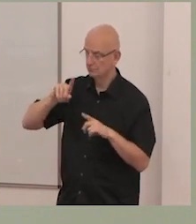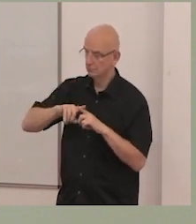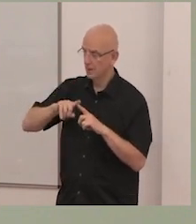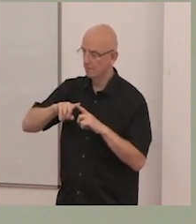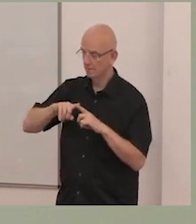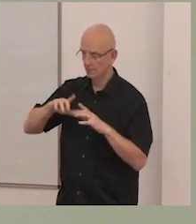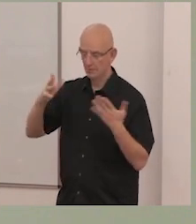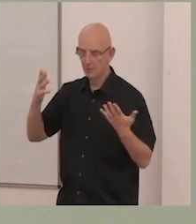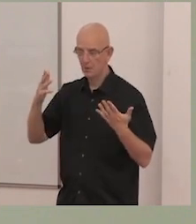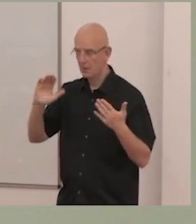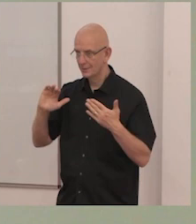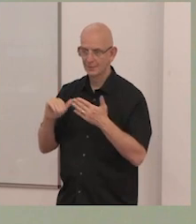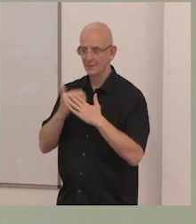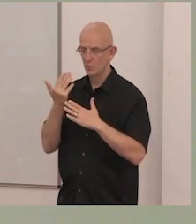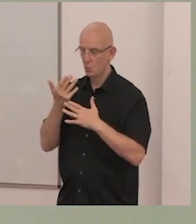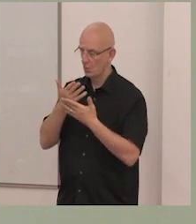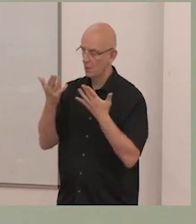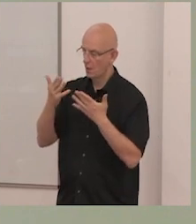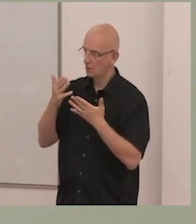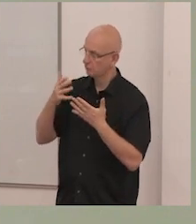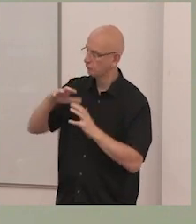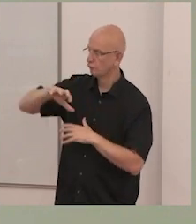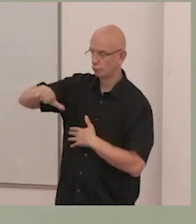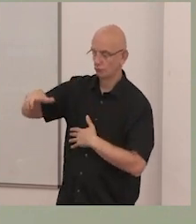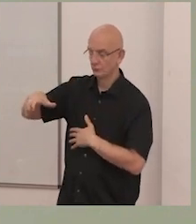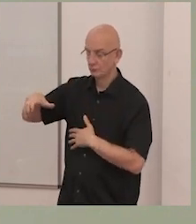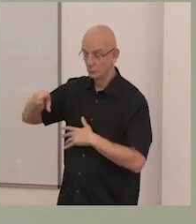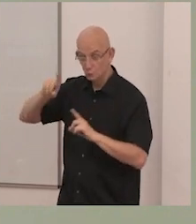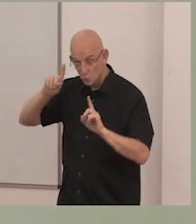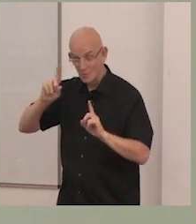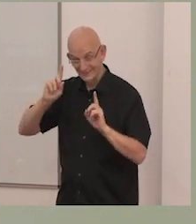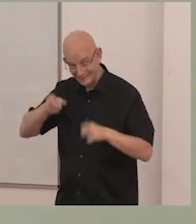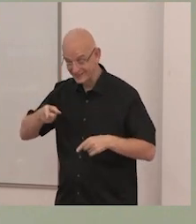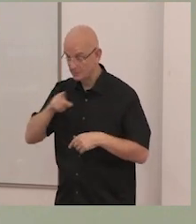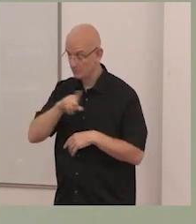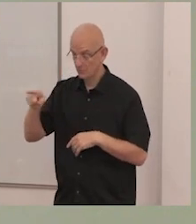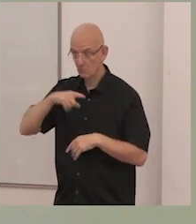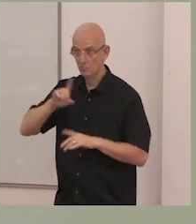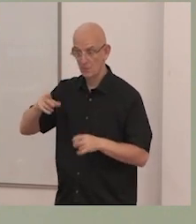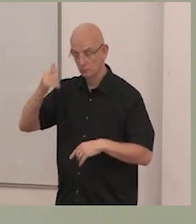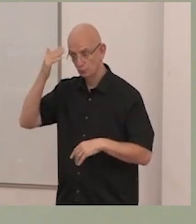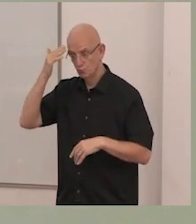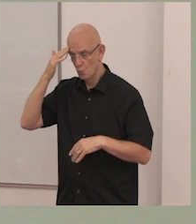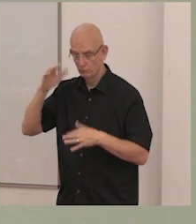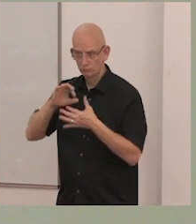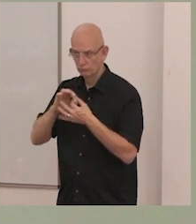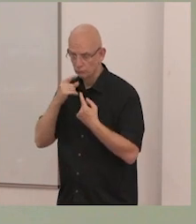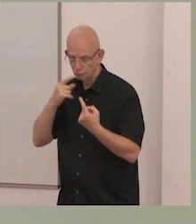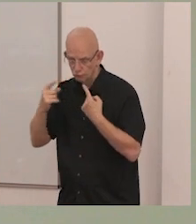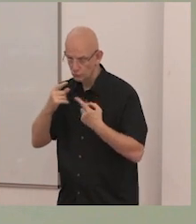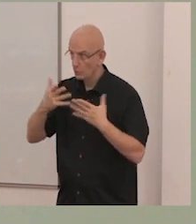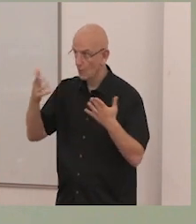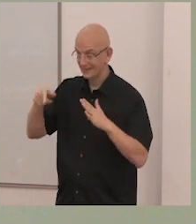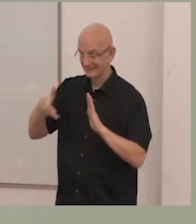when there was, during one session, there was coincidence that two neighboring countries were coming